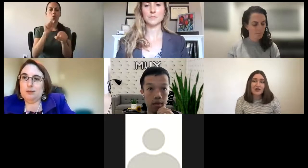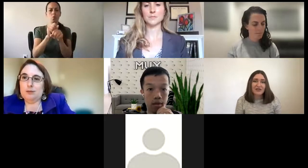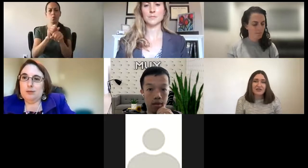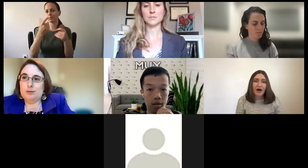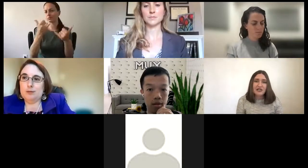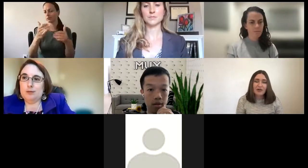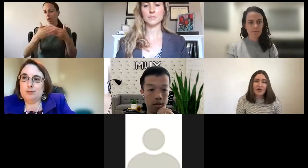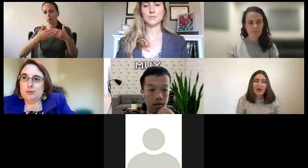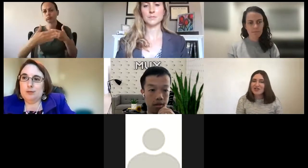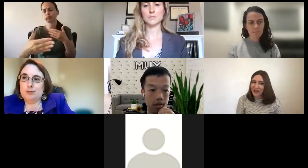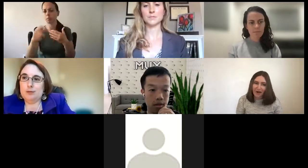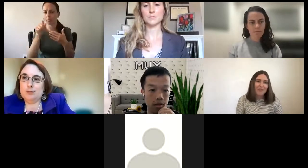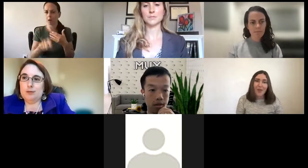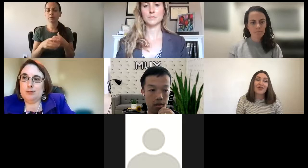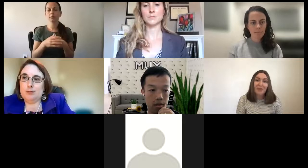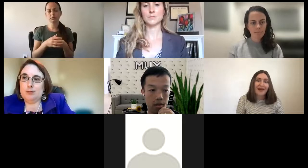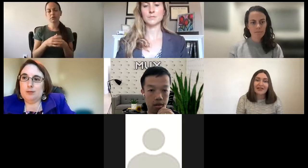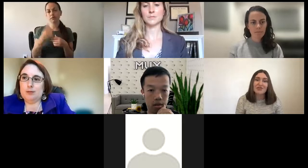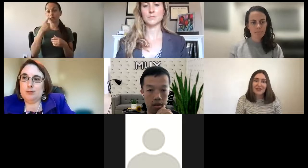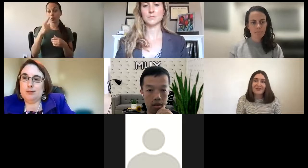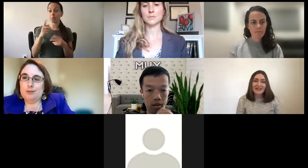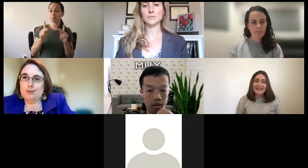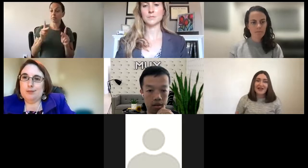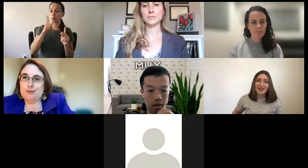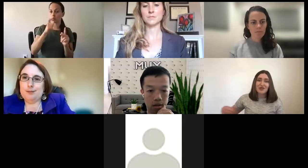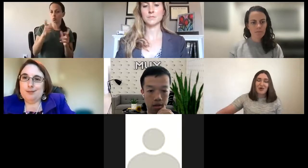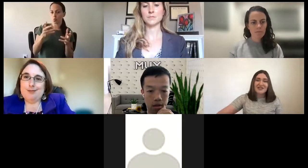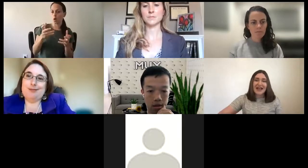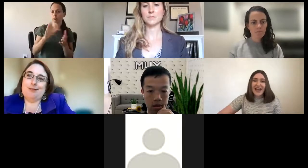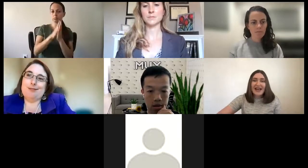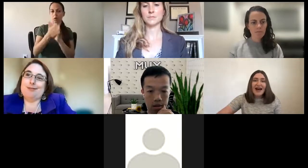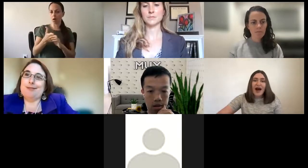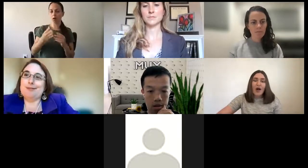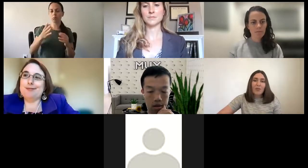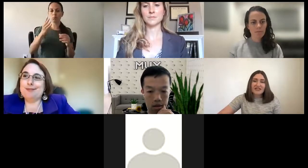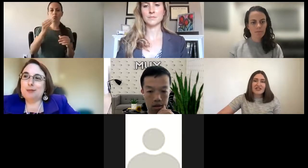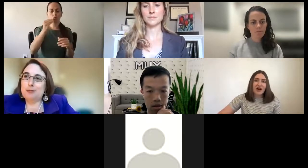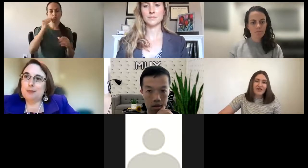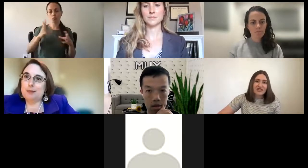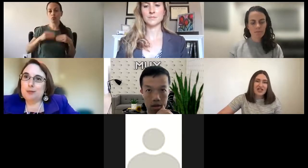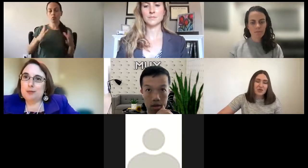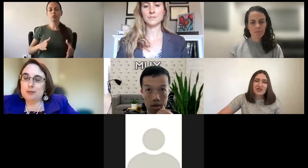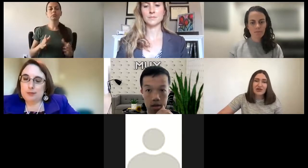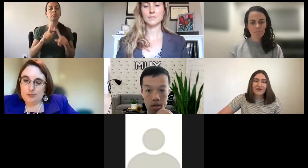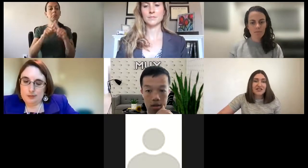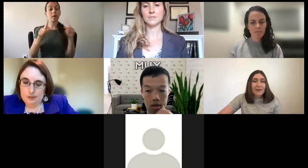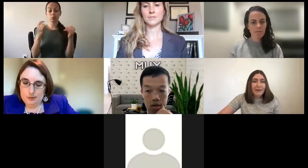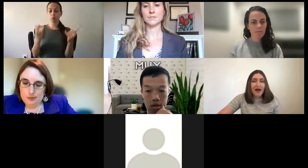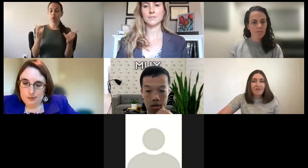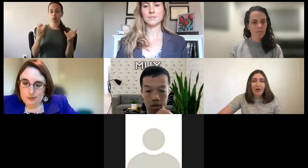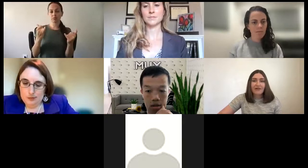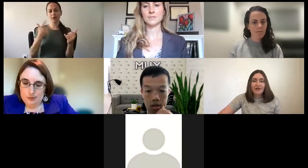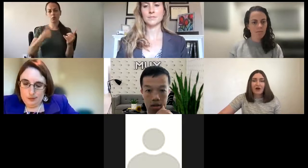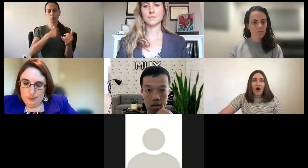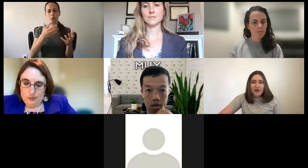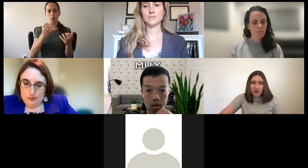as inclusive as possible, which our wonderful panelists will definitely dive into more today, our hope is that this conversation will serve as a jumping